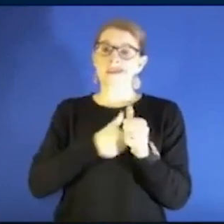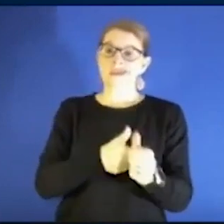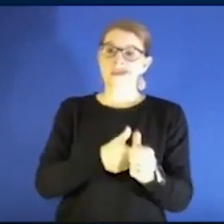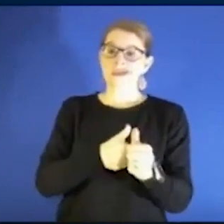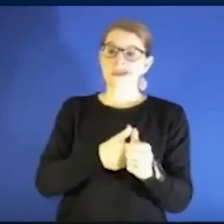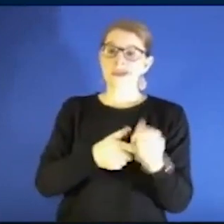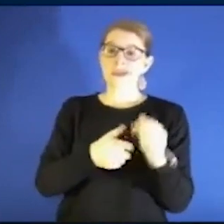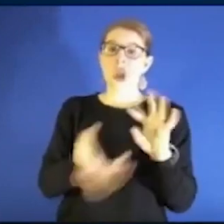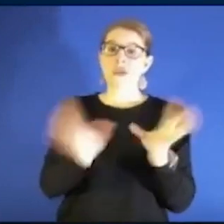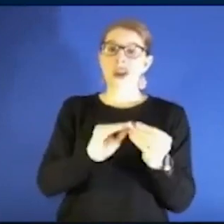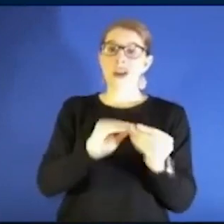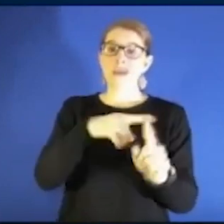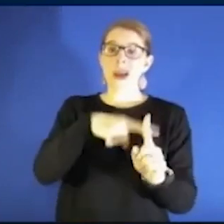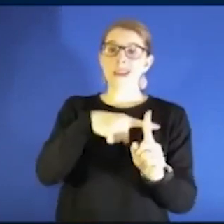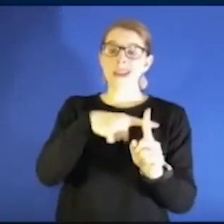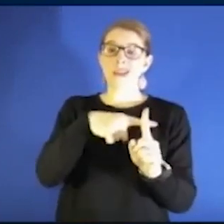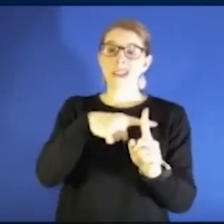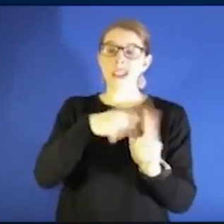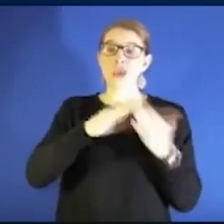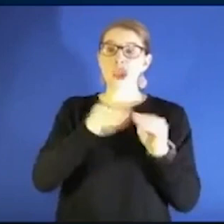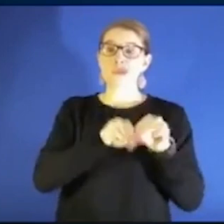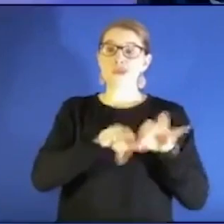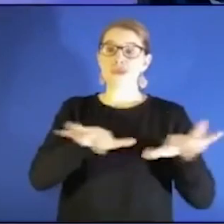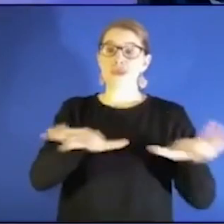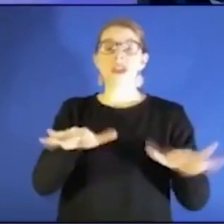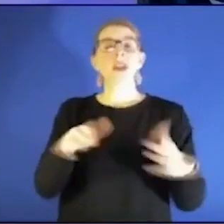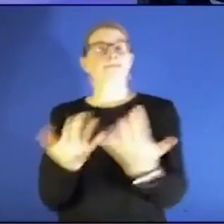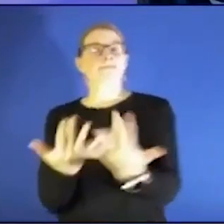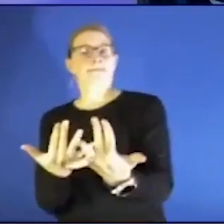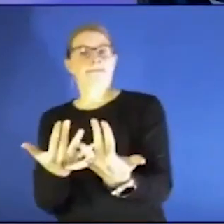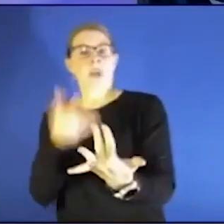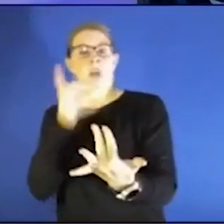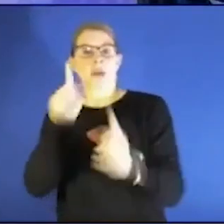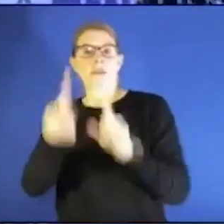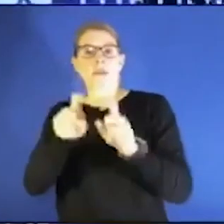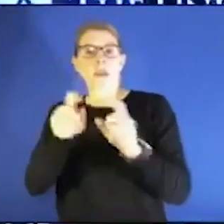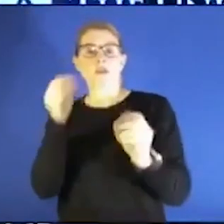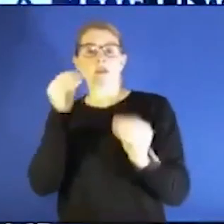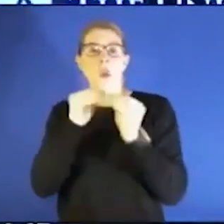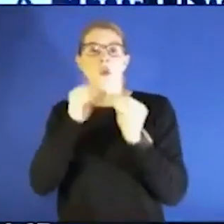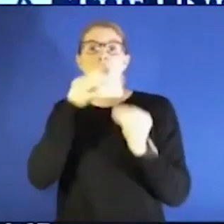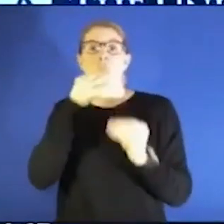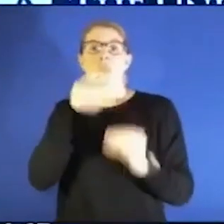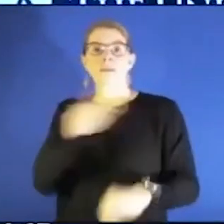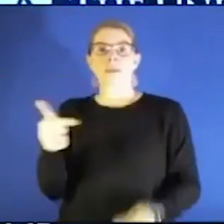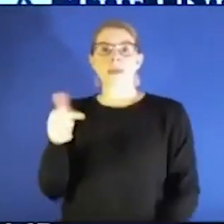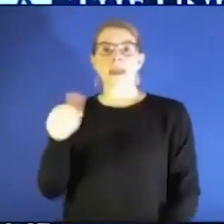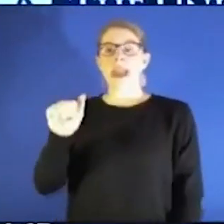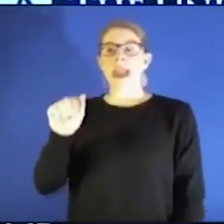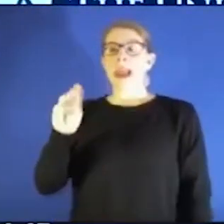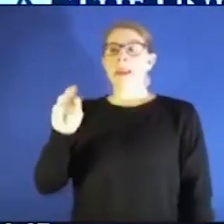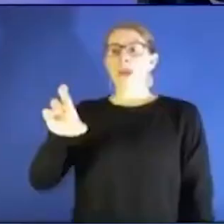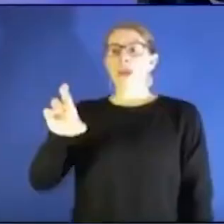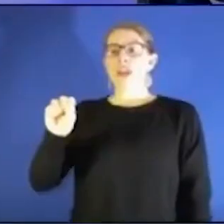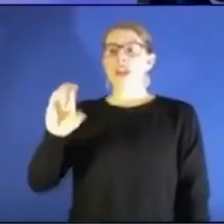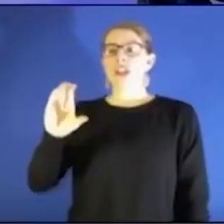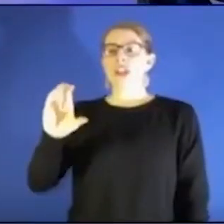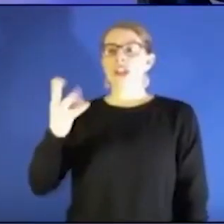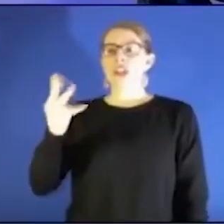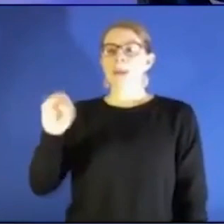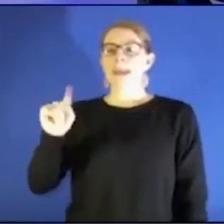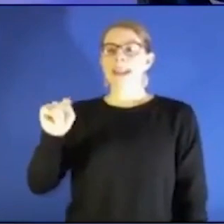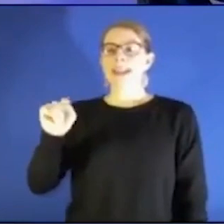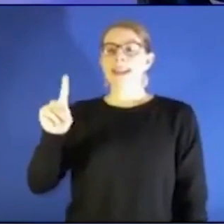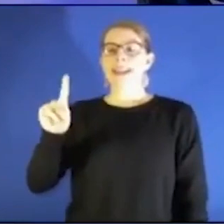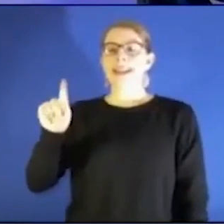in the community. All right, hang tight. We're going to have questions for you coming up in just a bit. I want to turn to Dr. Amber Schmidtke. First, I just want to let you know, I let folks